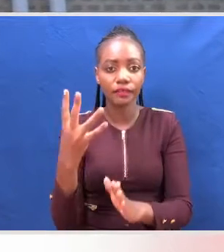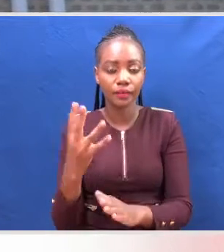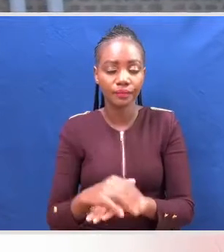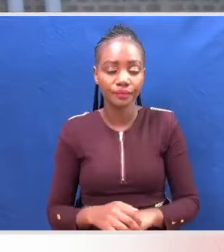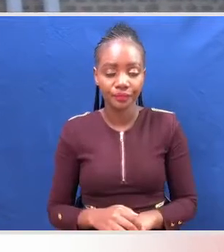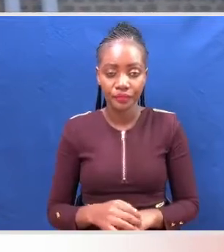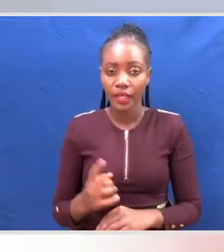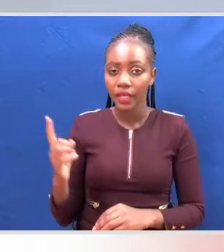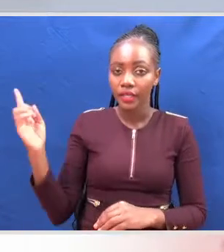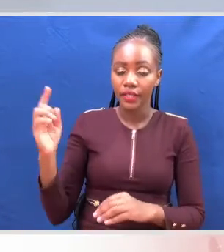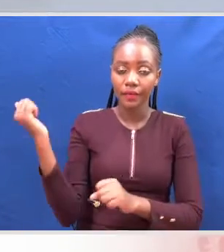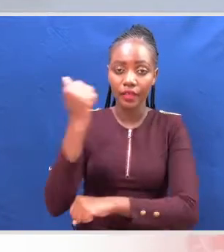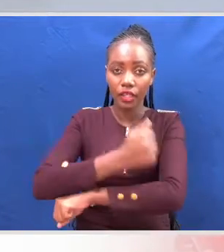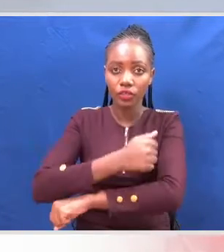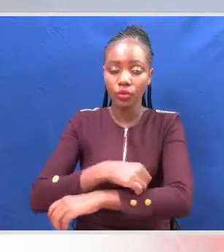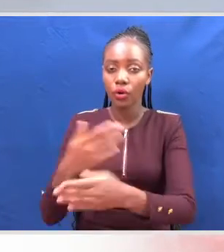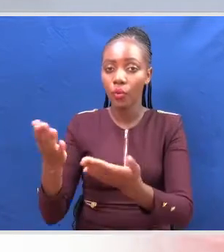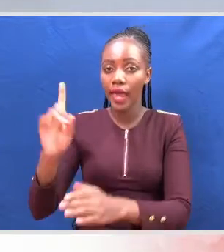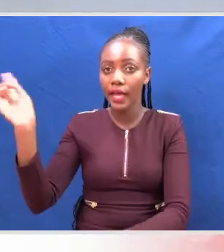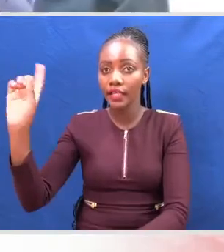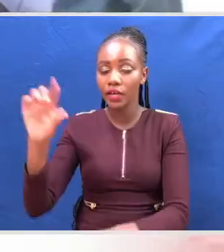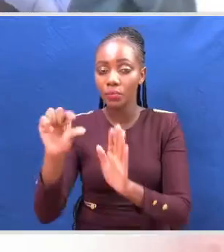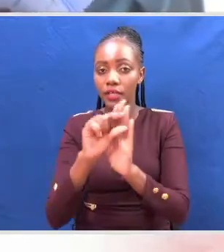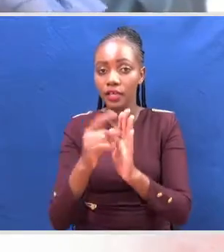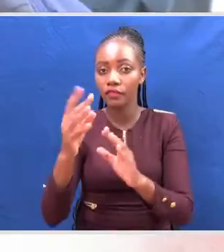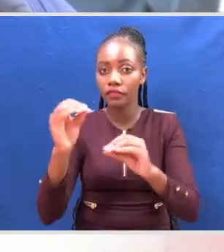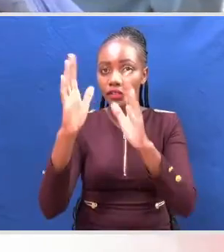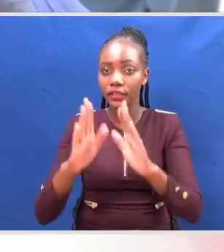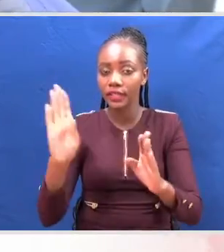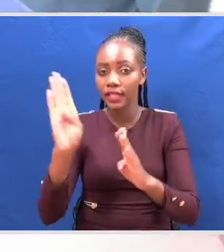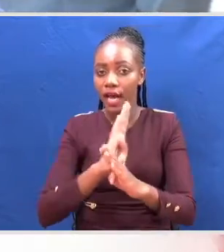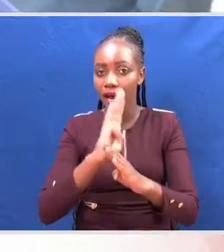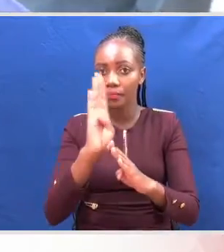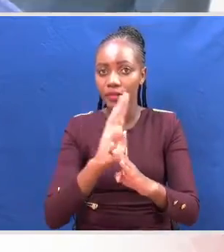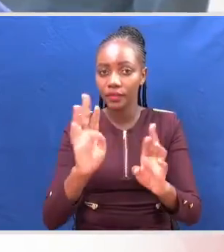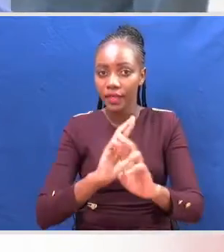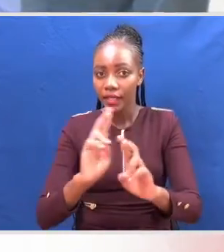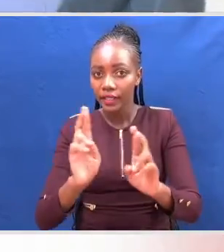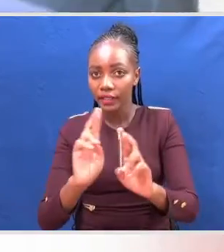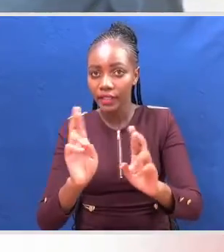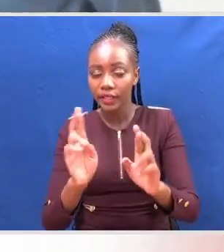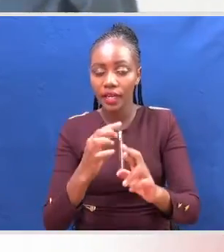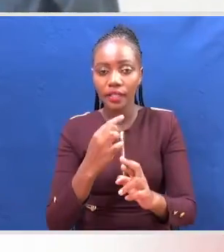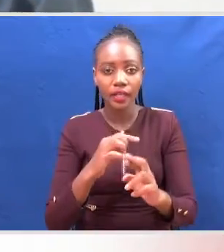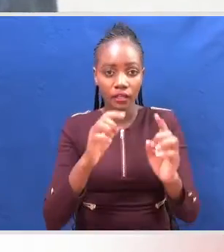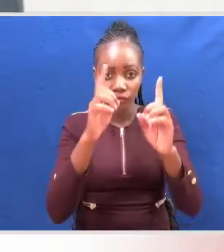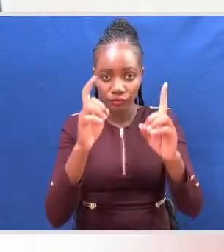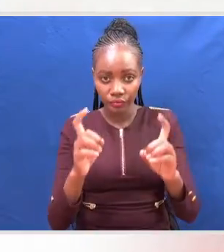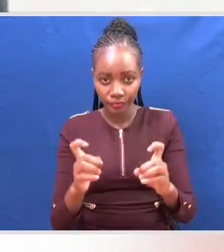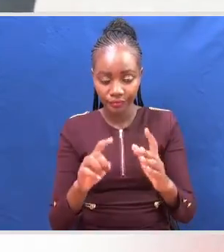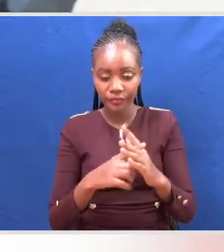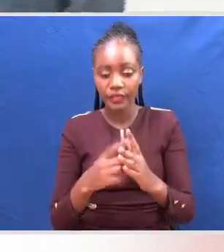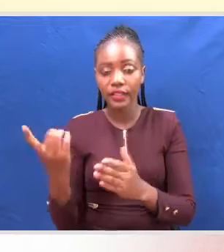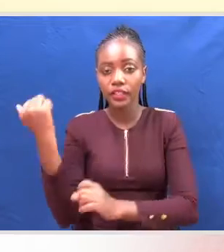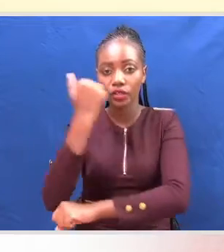At Rockfields Junior School in Nairobi, grade 4 teachers are up and about, ready to administer the first test pupils in this school